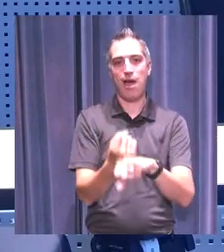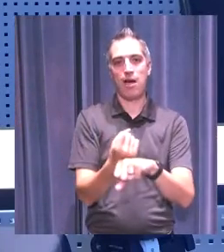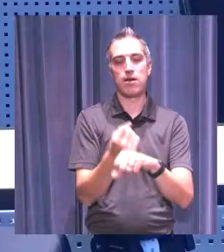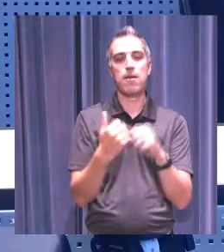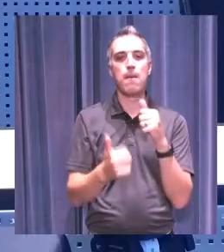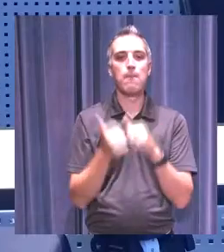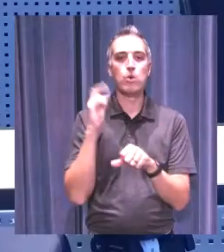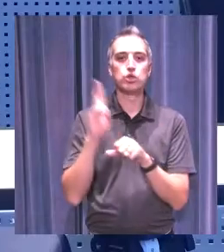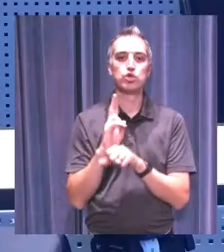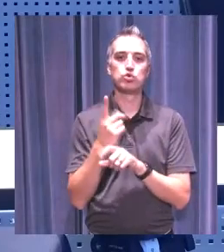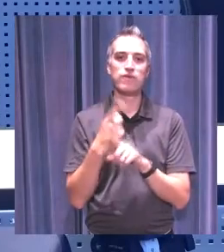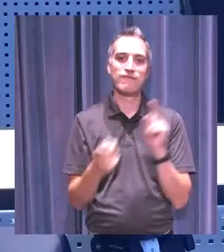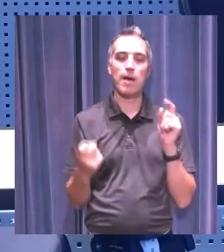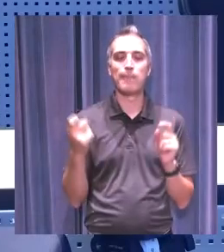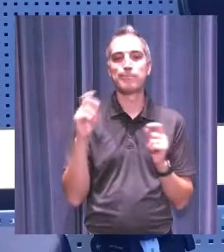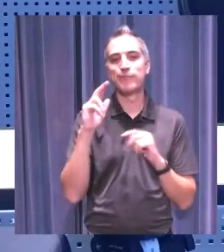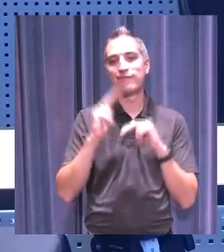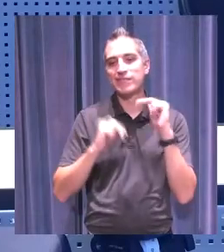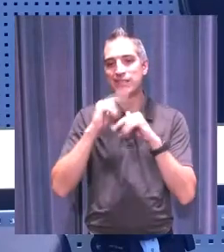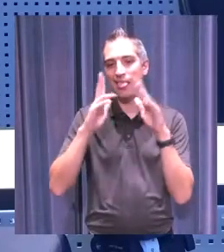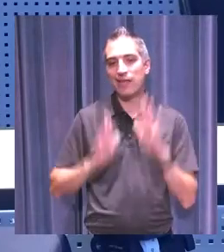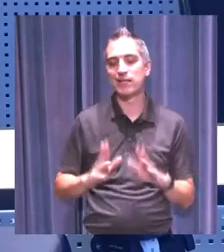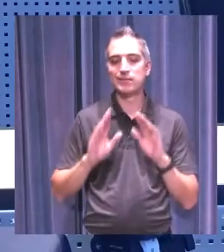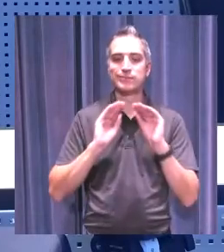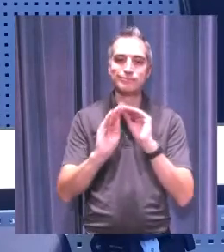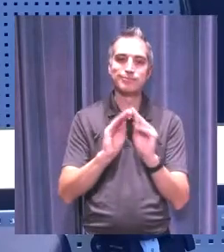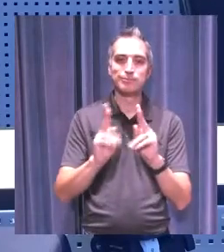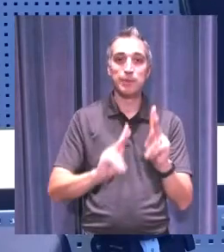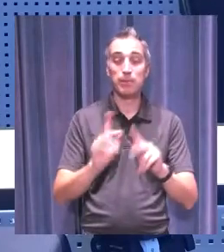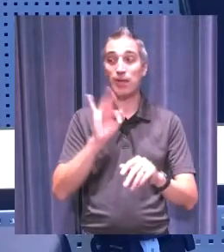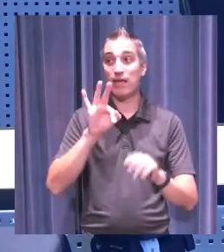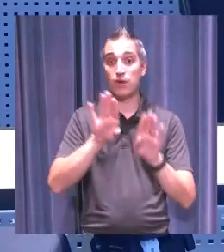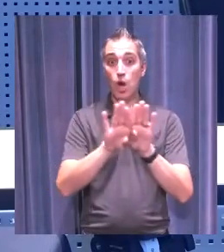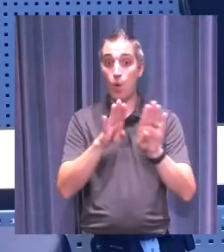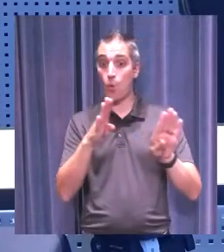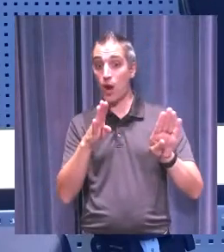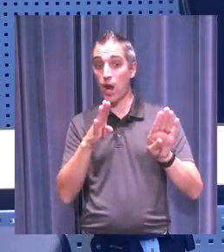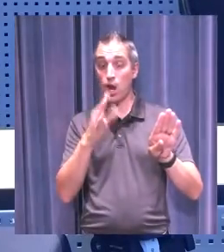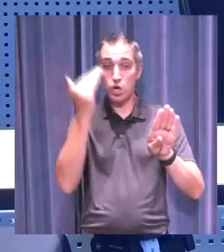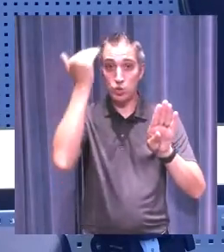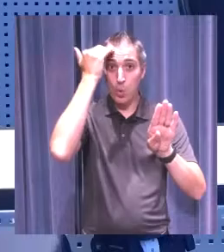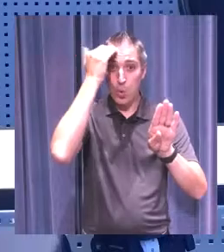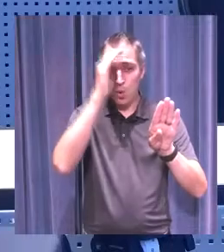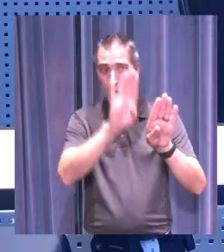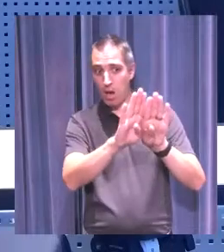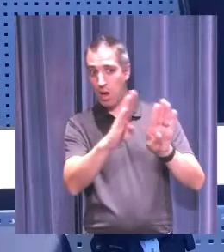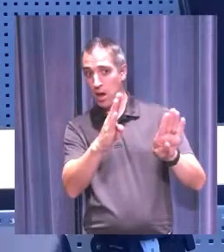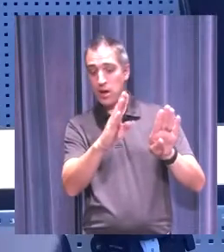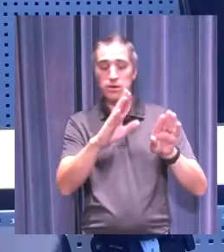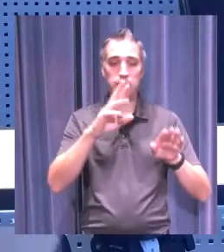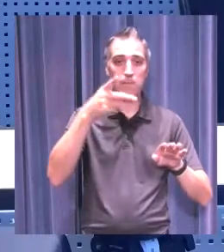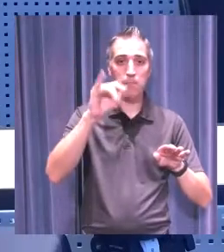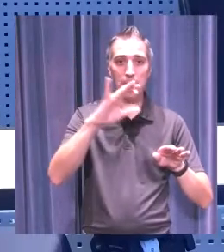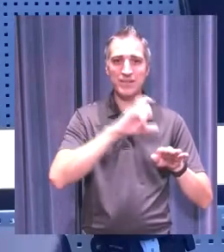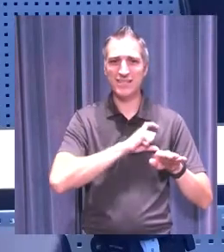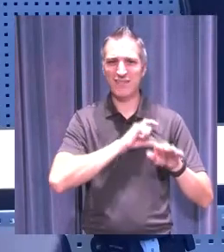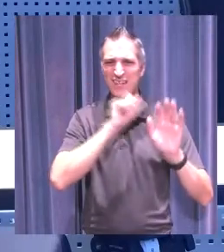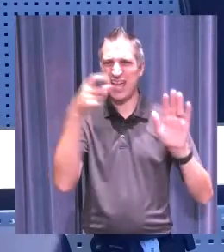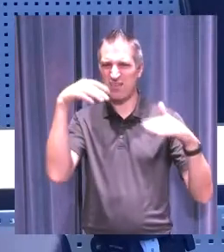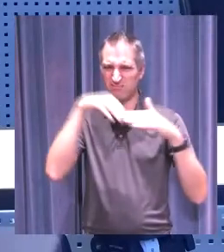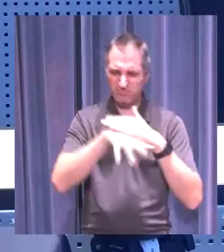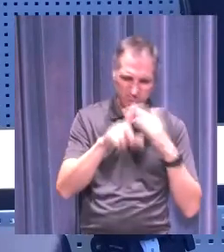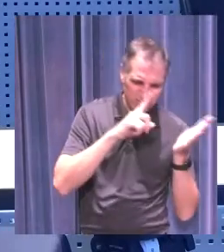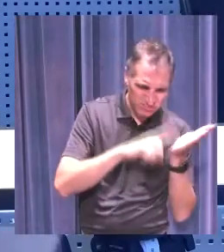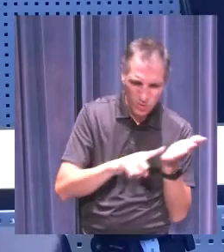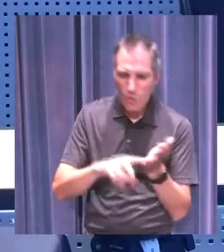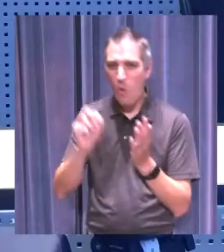used by facilities and different things, but we want to be aware if one is left open ajar, so that way public safety can send somebody to investigate or look at the